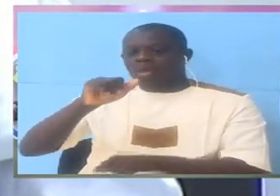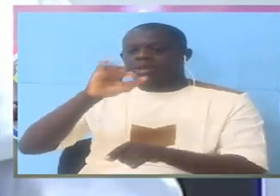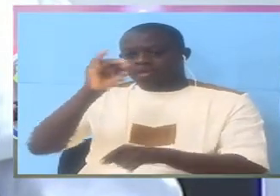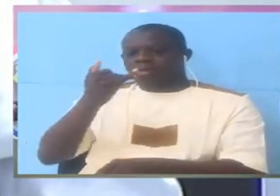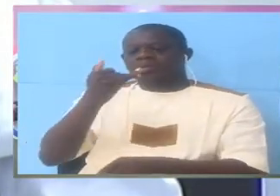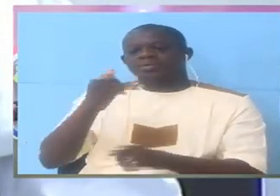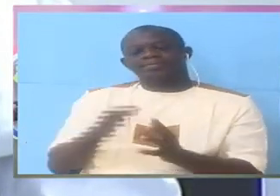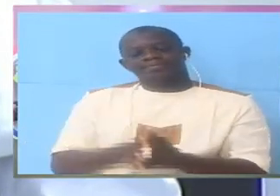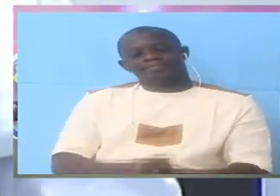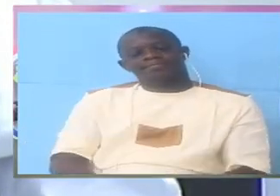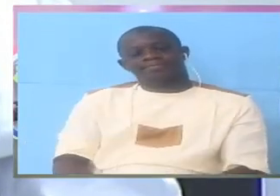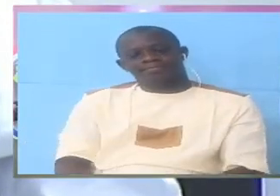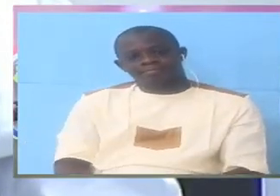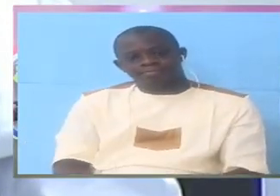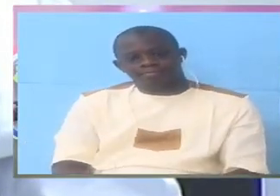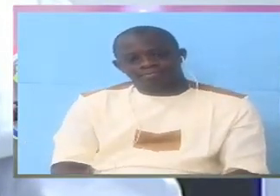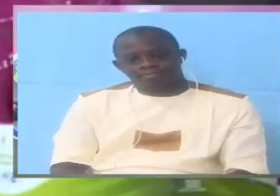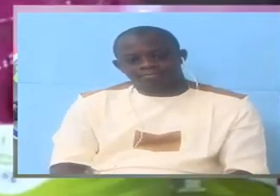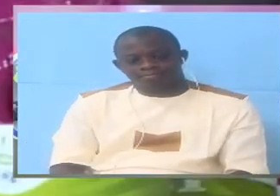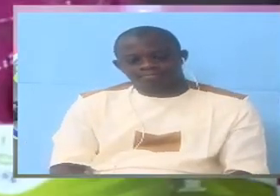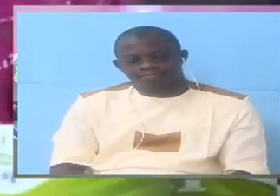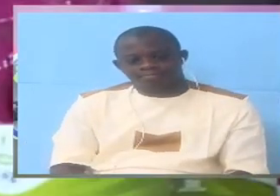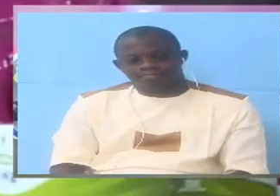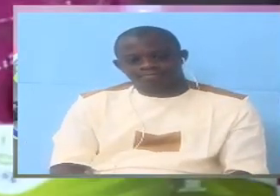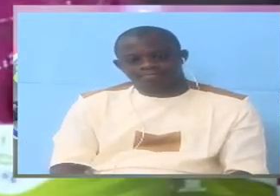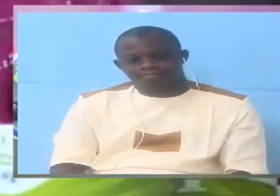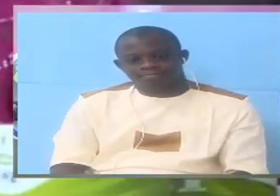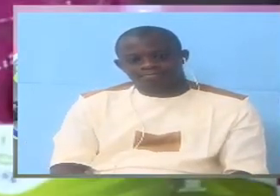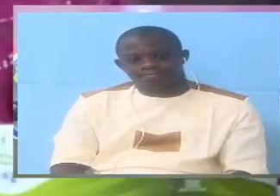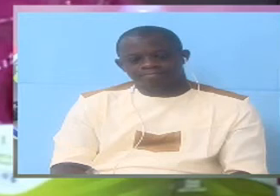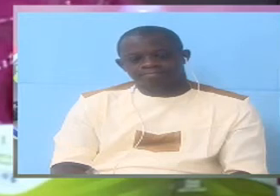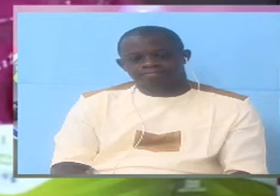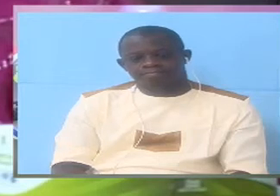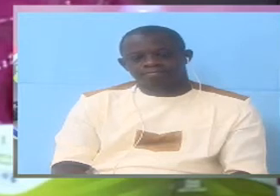yes. I